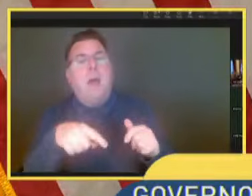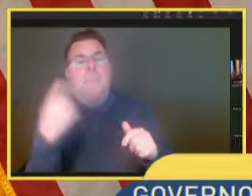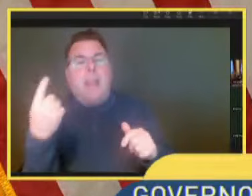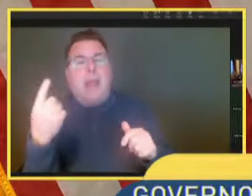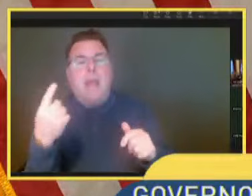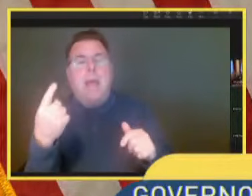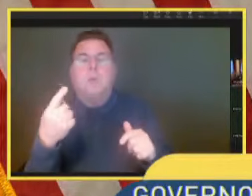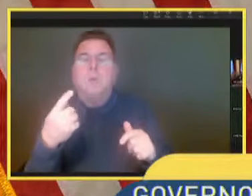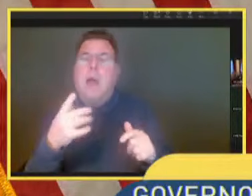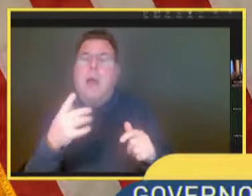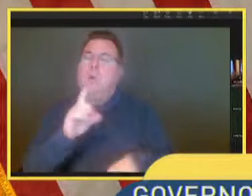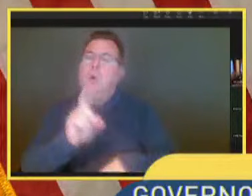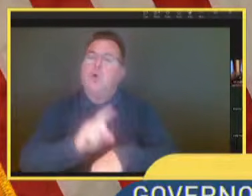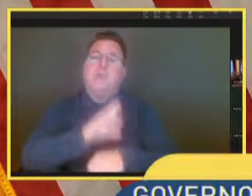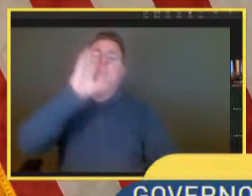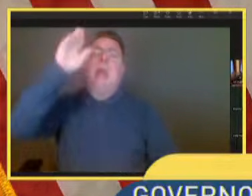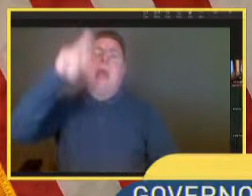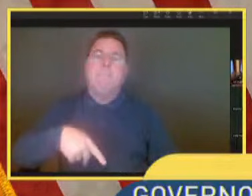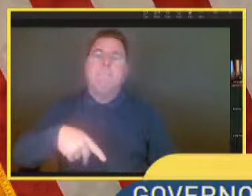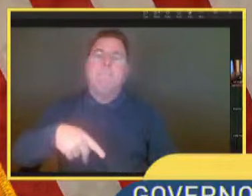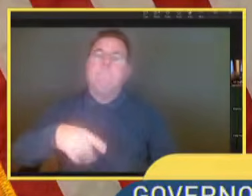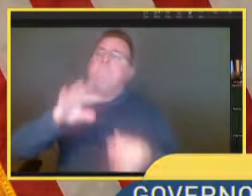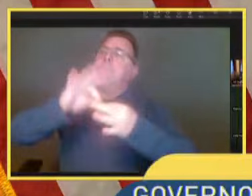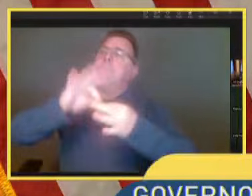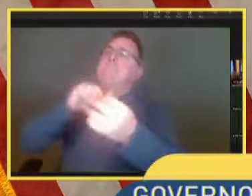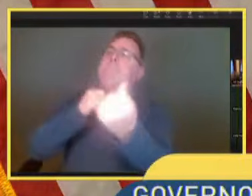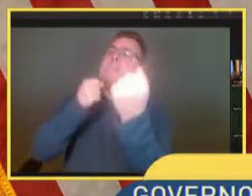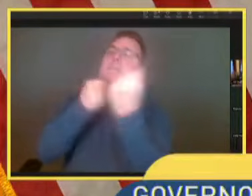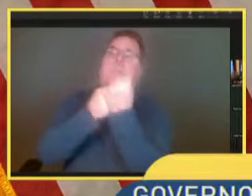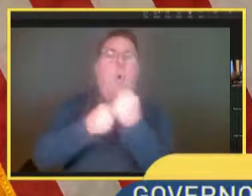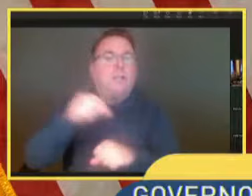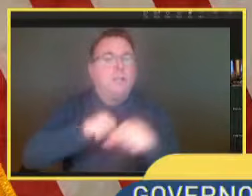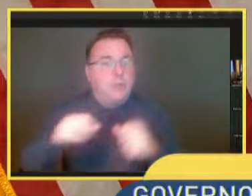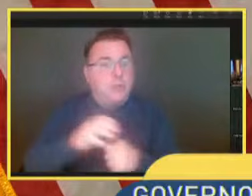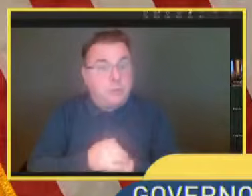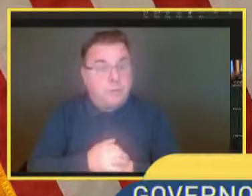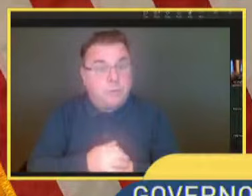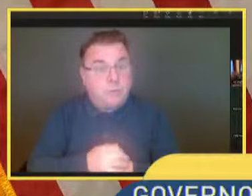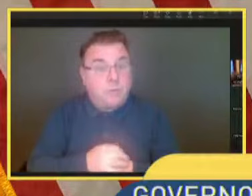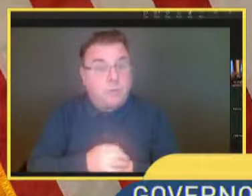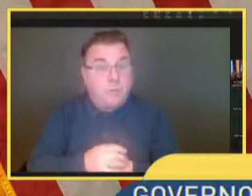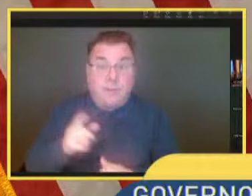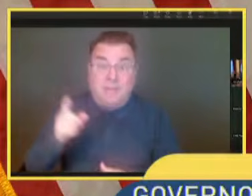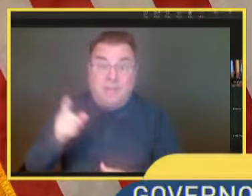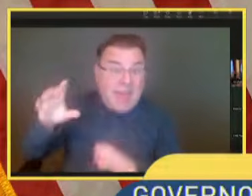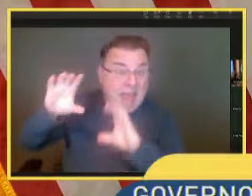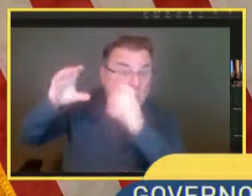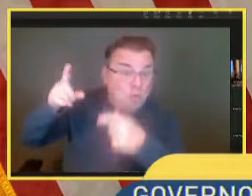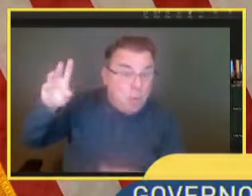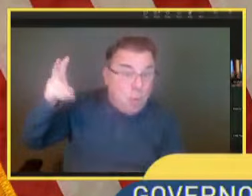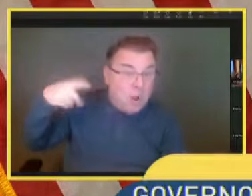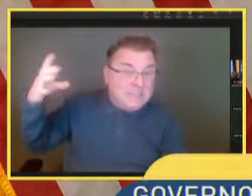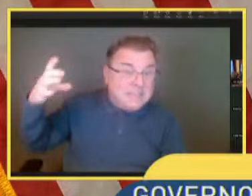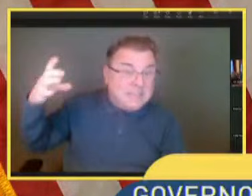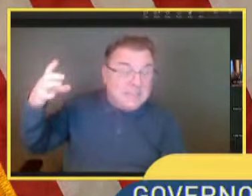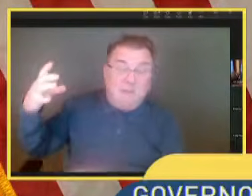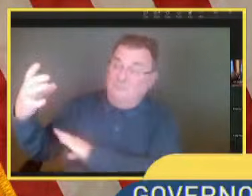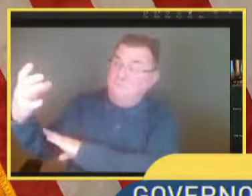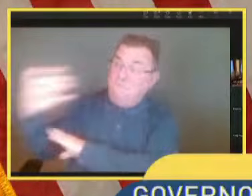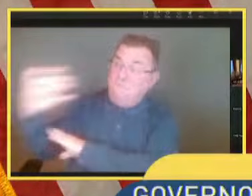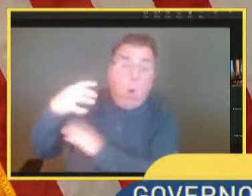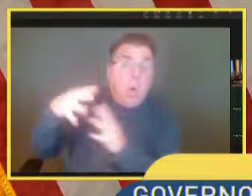heard, and assist our fellow Washingtonians. We will not allow this administration to turn our nation into an authoritarian